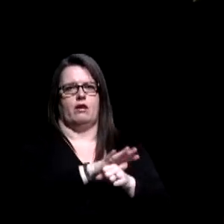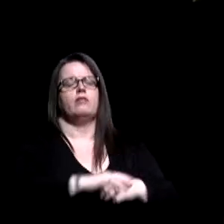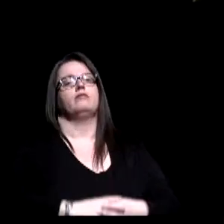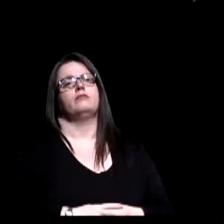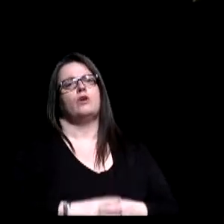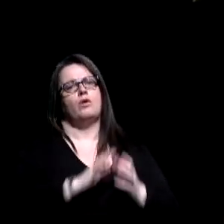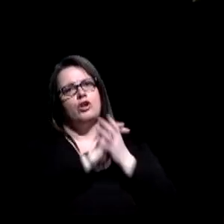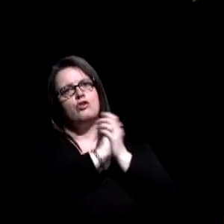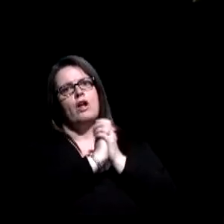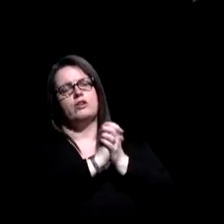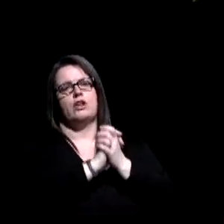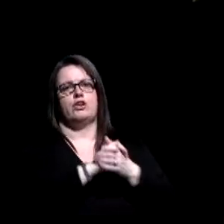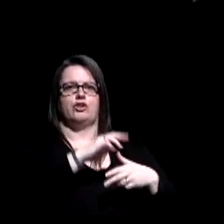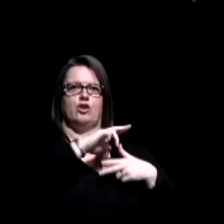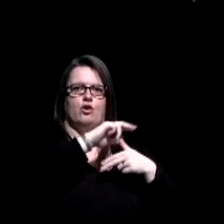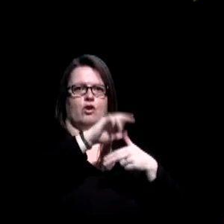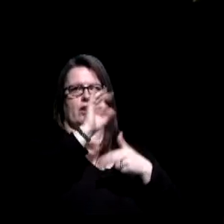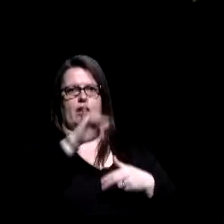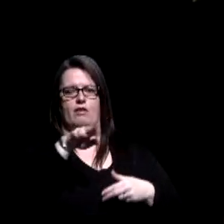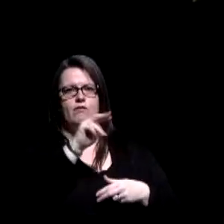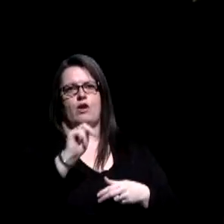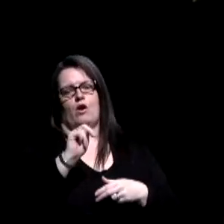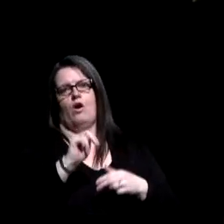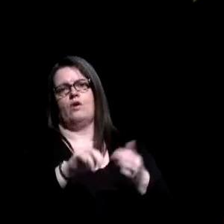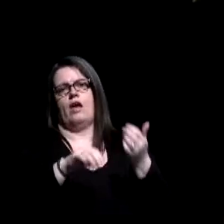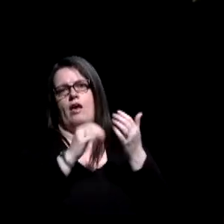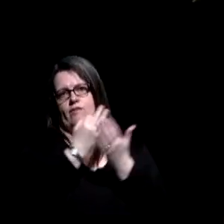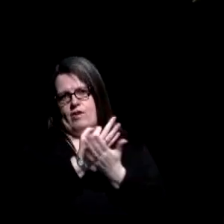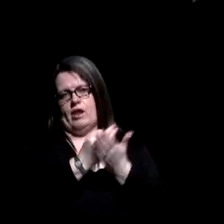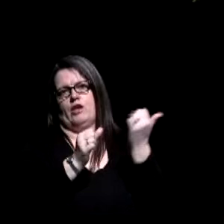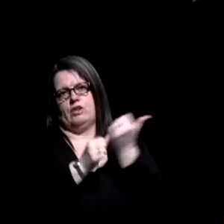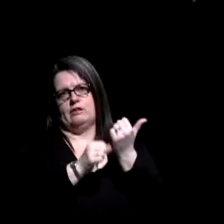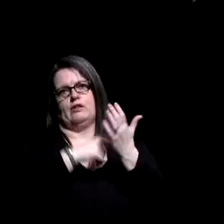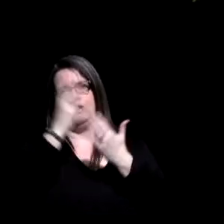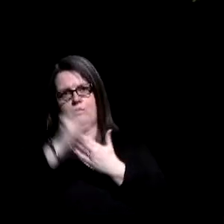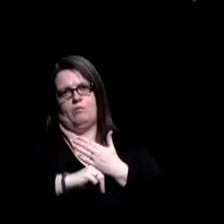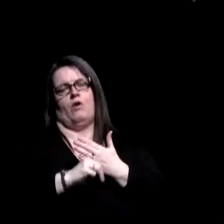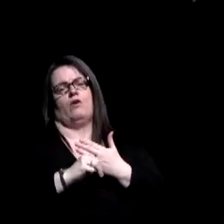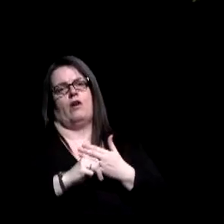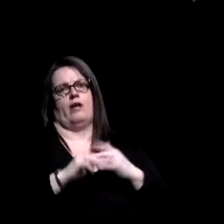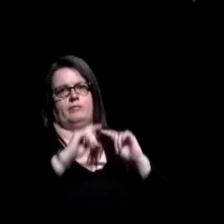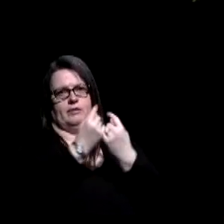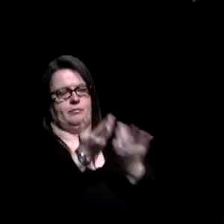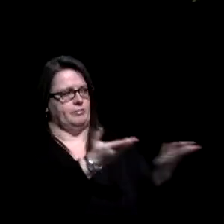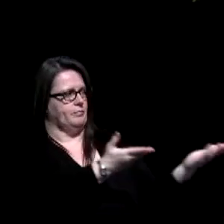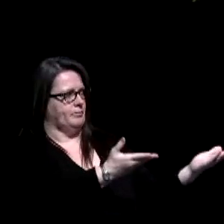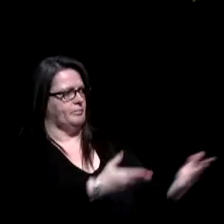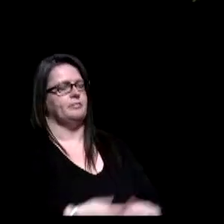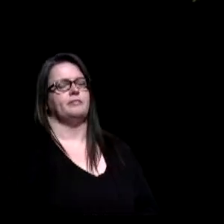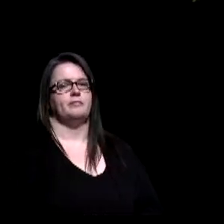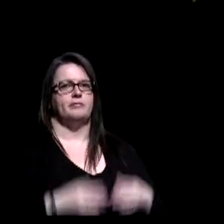to the Hurricane Fiona Financial Assistance Program Leadership Team.